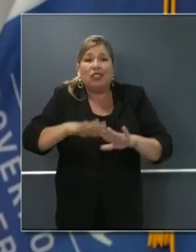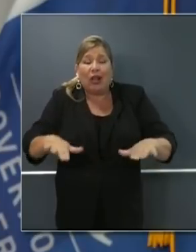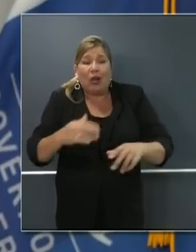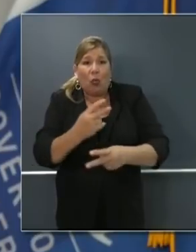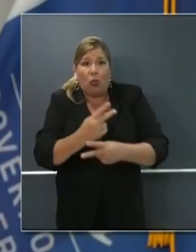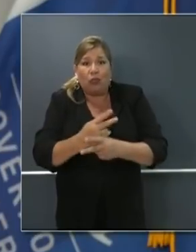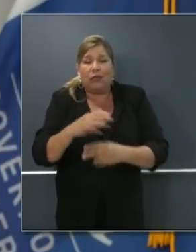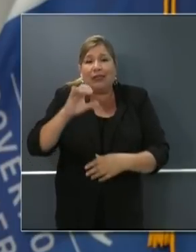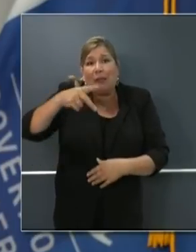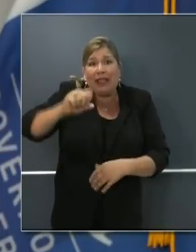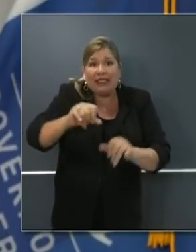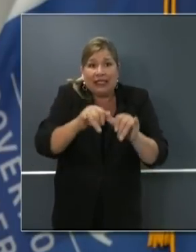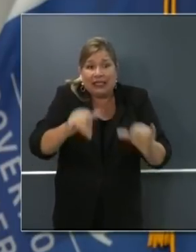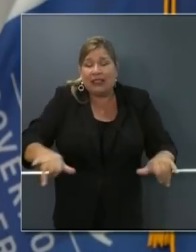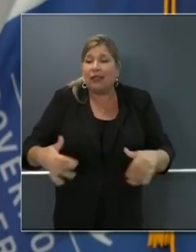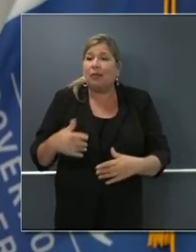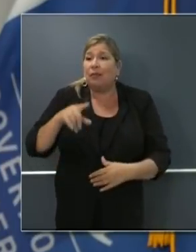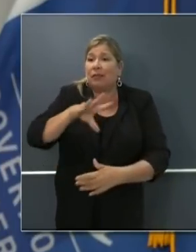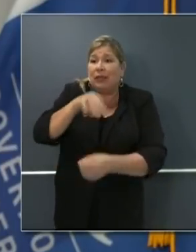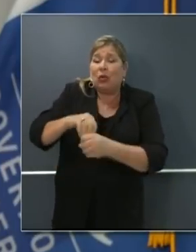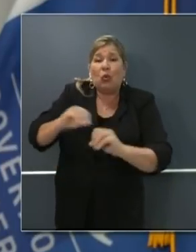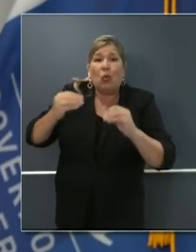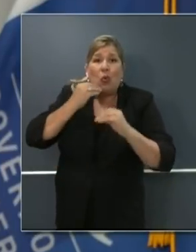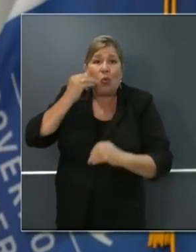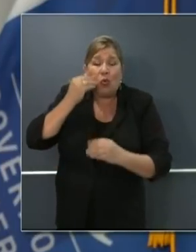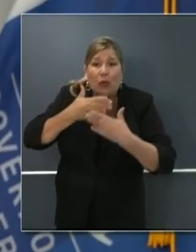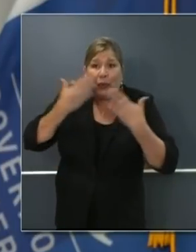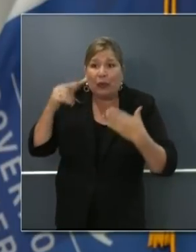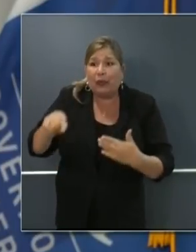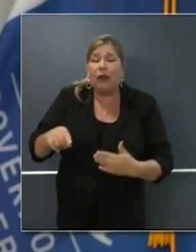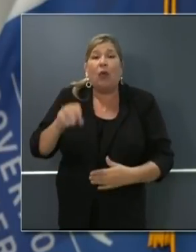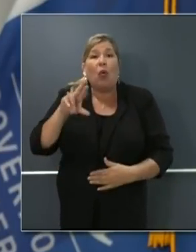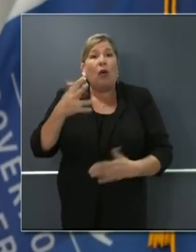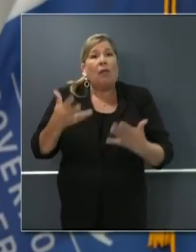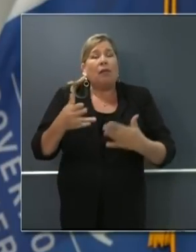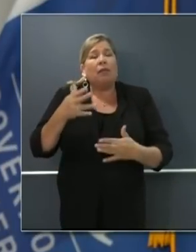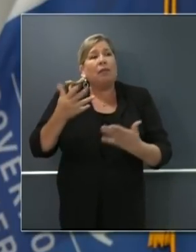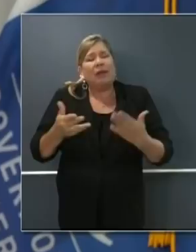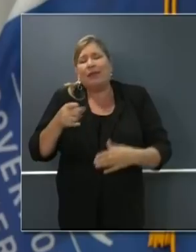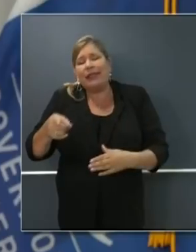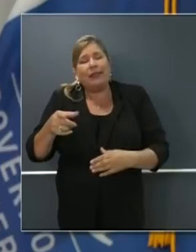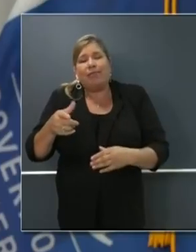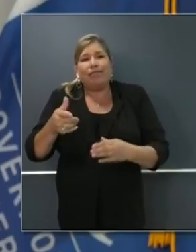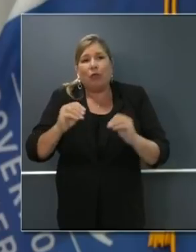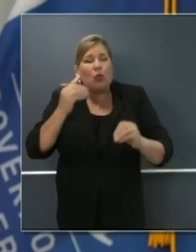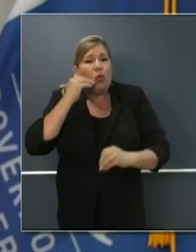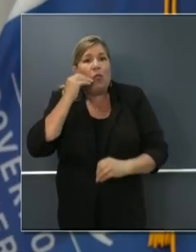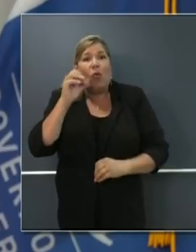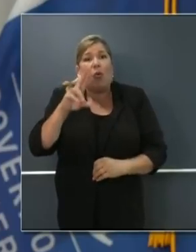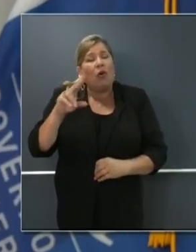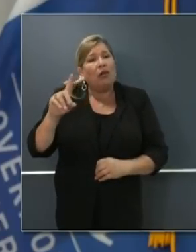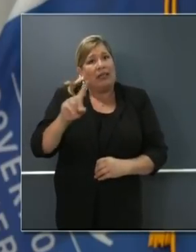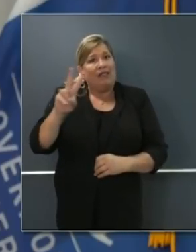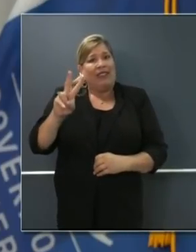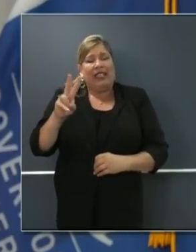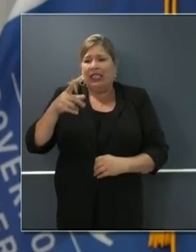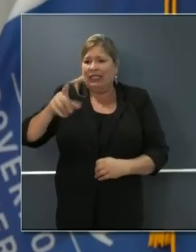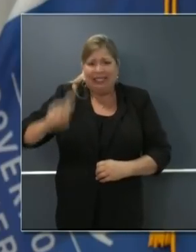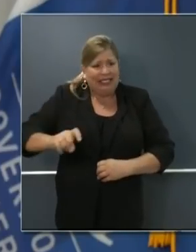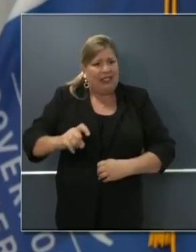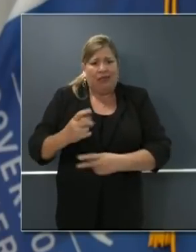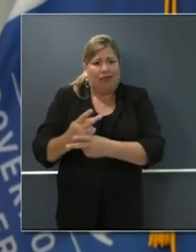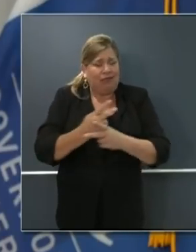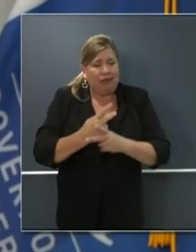experiencing homelessness, domestic violence across our state, and also those that have differing learning abilities for our children and special health care needs.